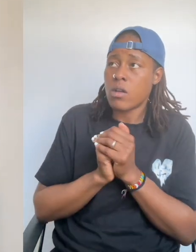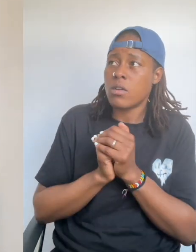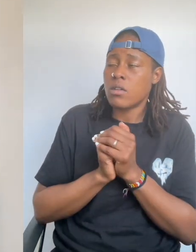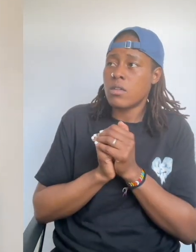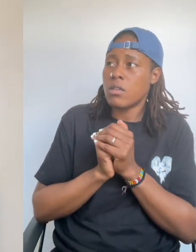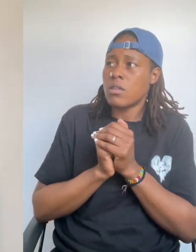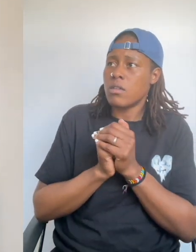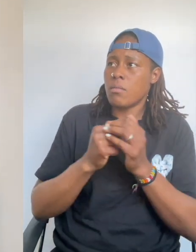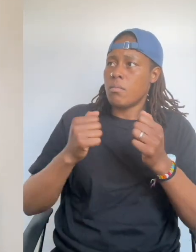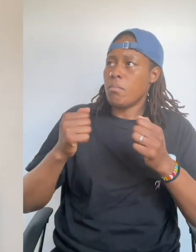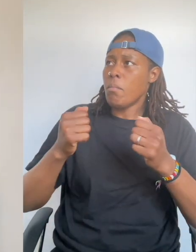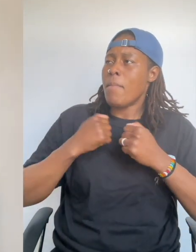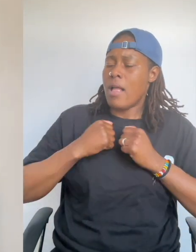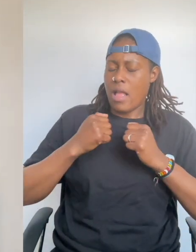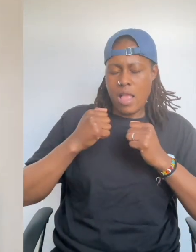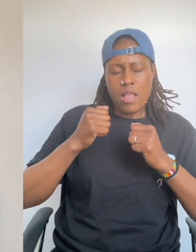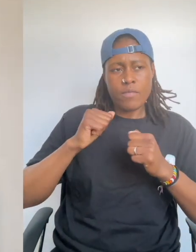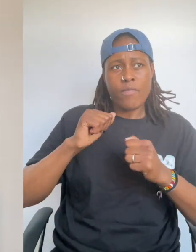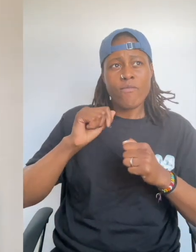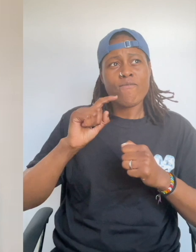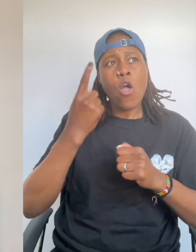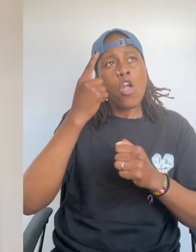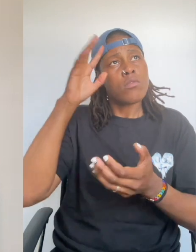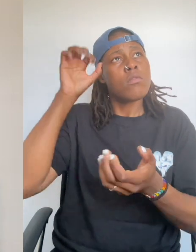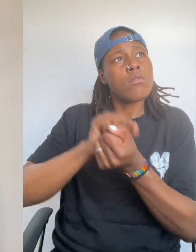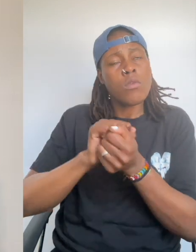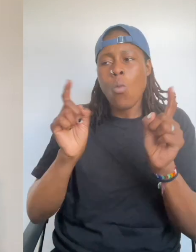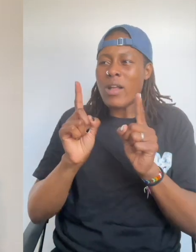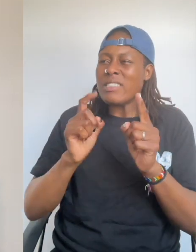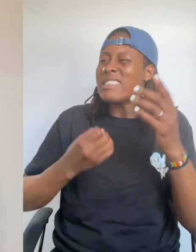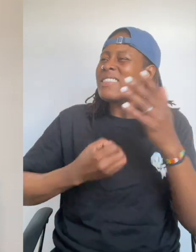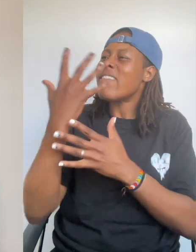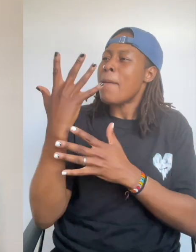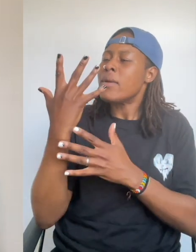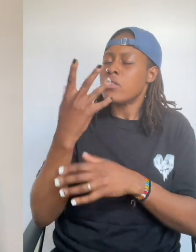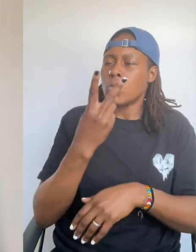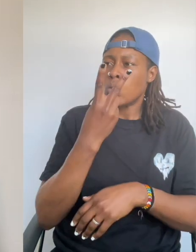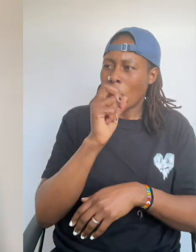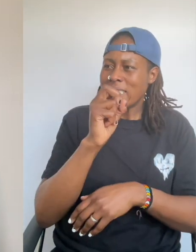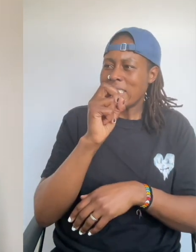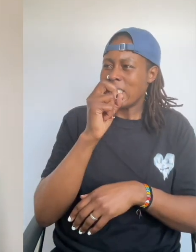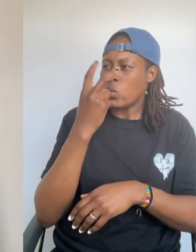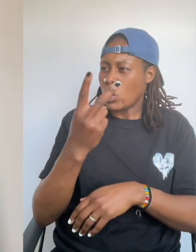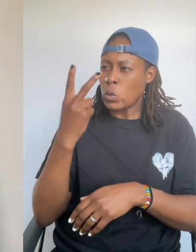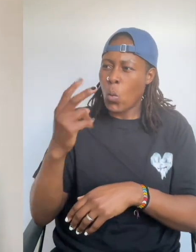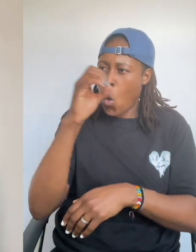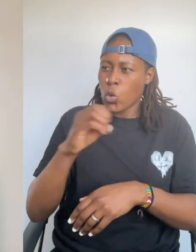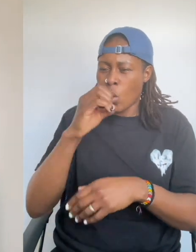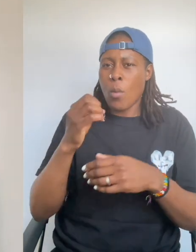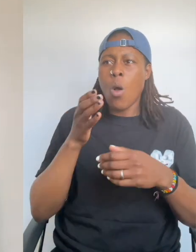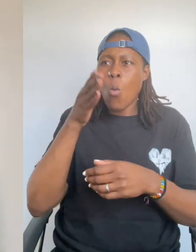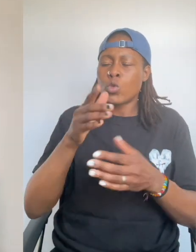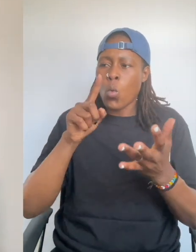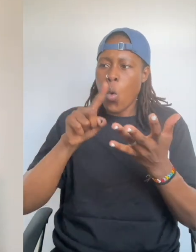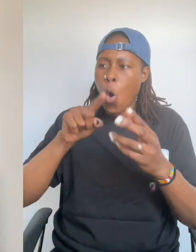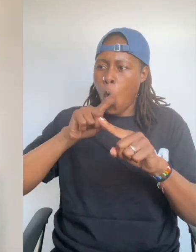know, I think the developments was like the starting point for me, really. And that was in October 2022. We went up to Oxford